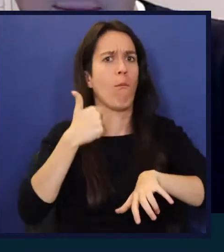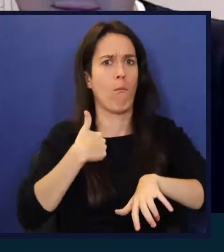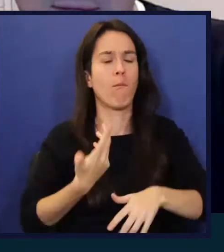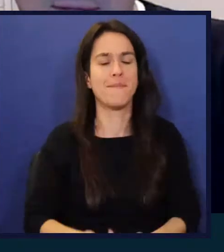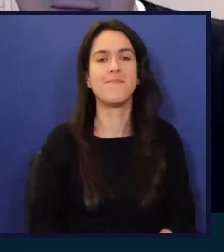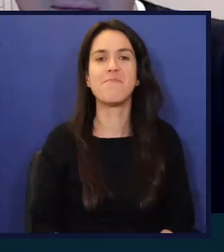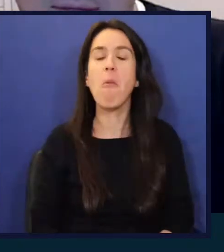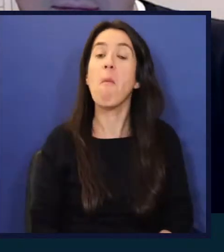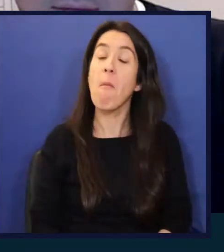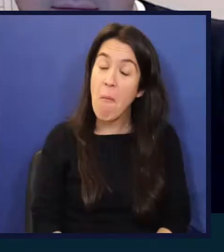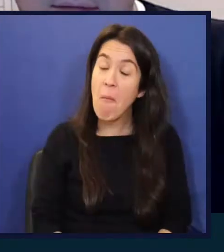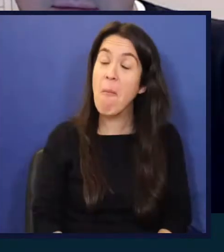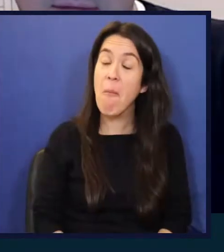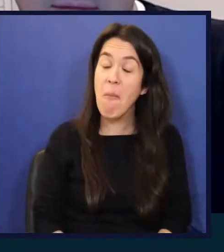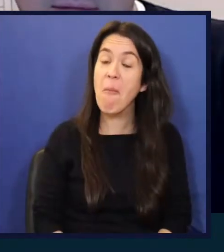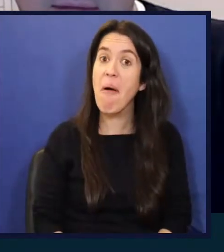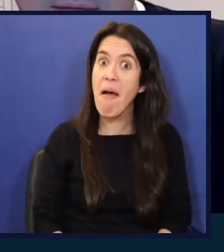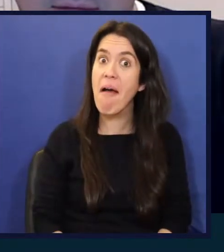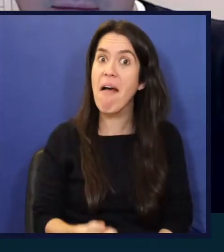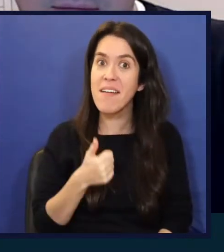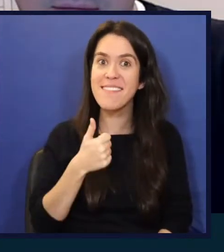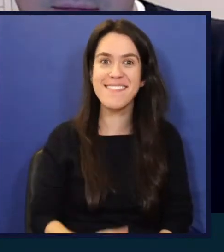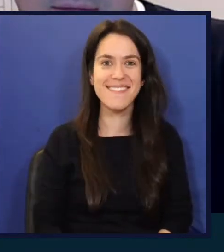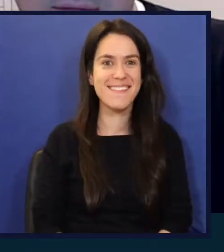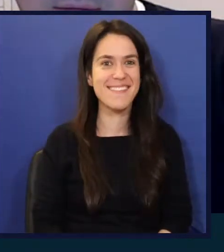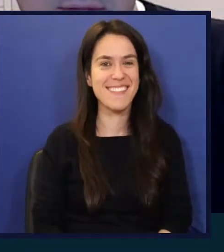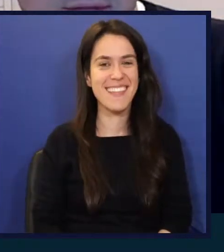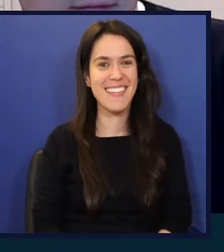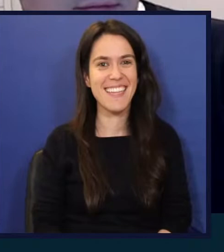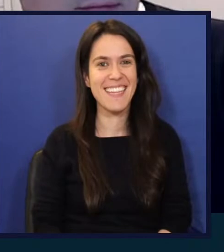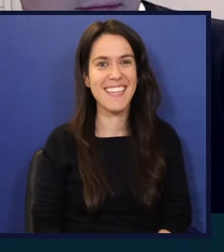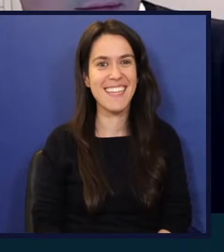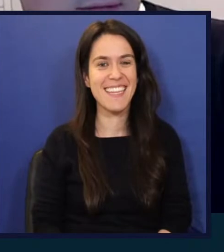Yeah, very cool. Yeah, and from the new